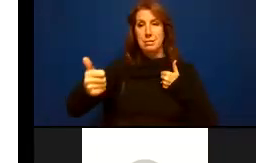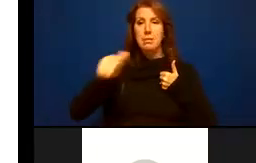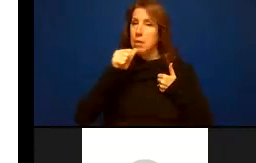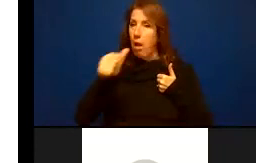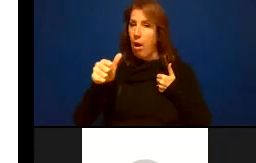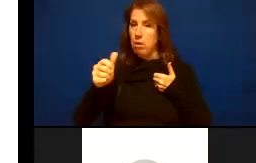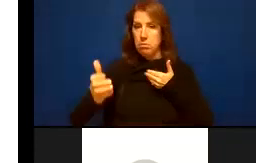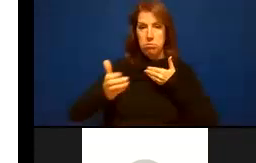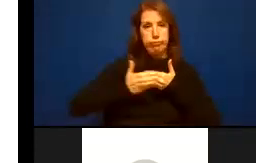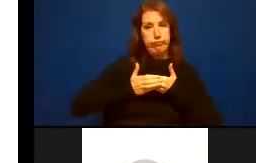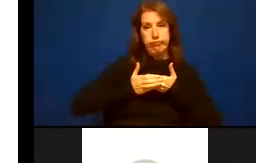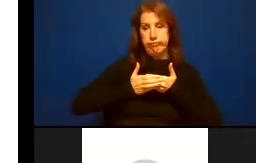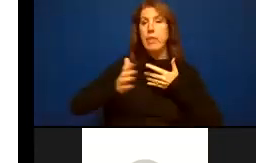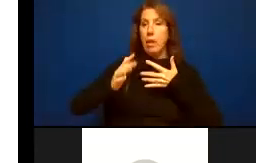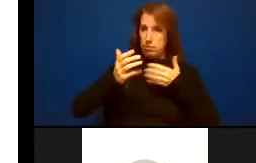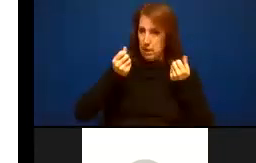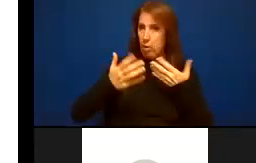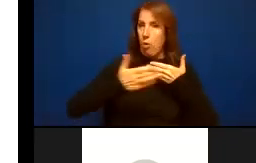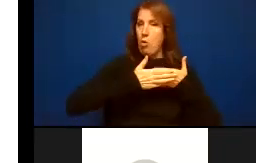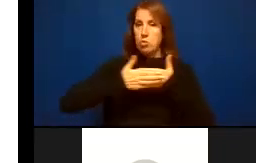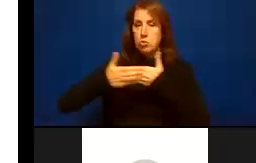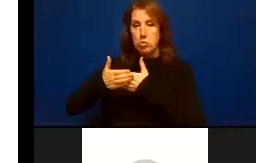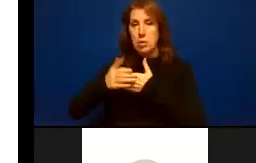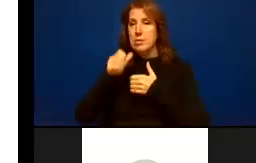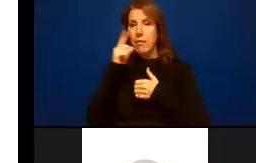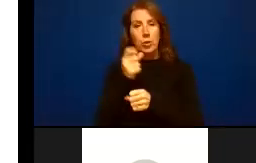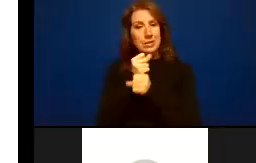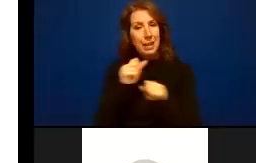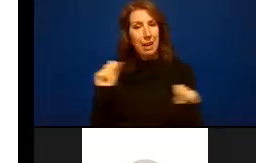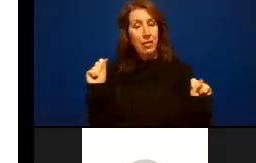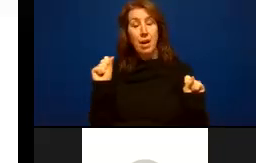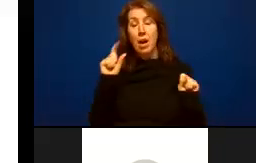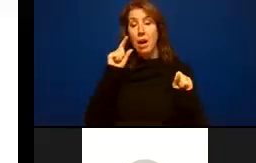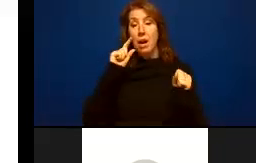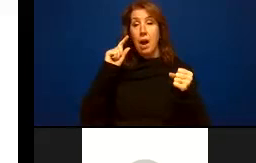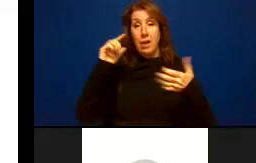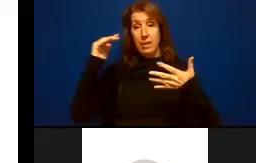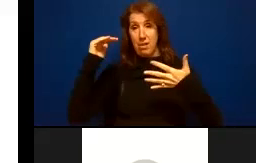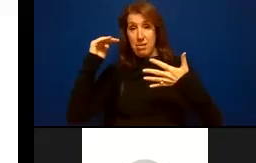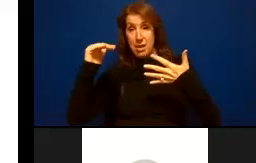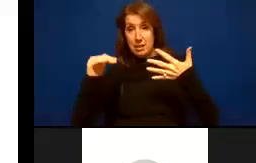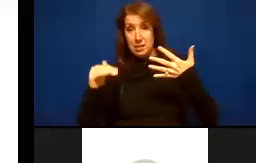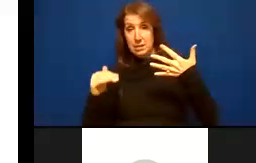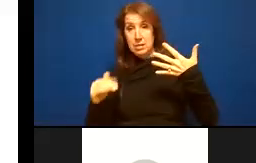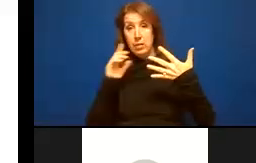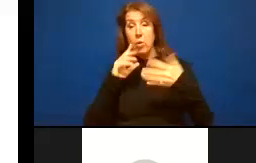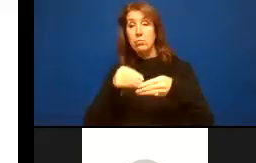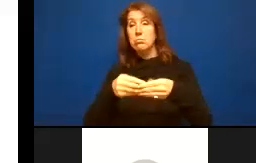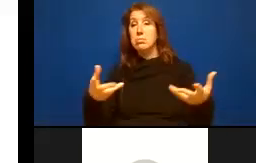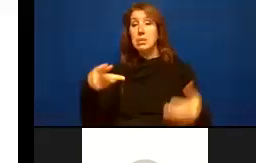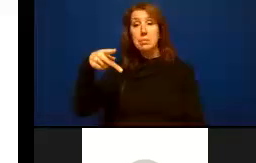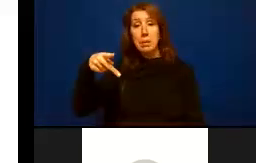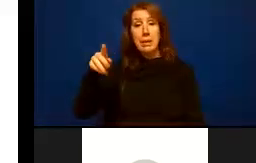stay safe. They were fairly low on the list for distribution of protective